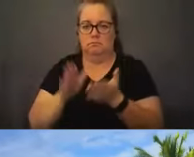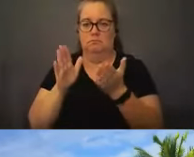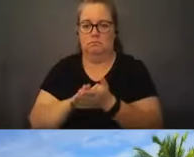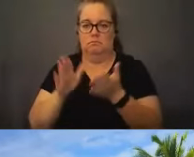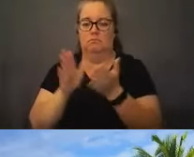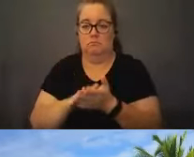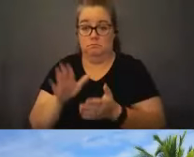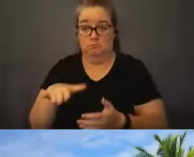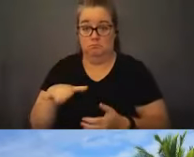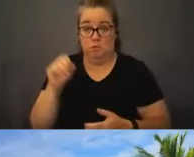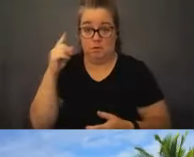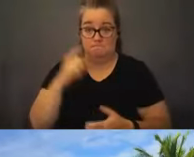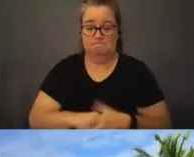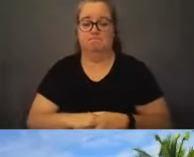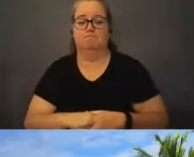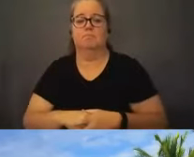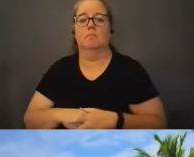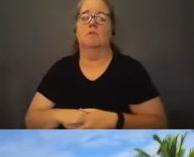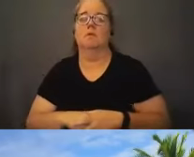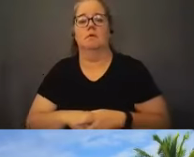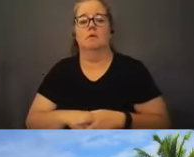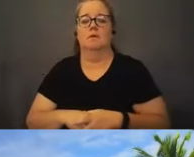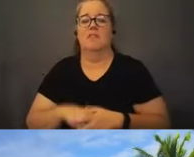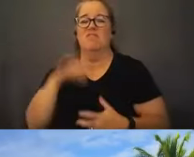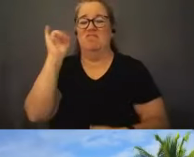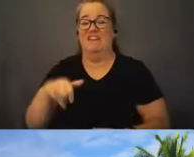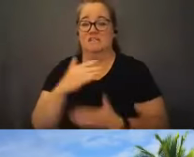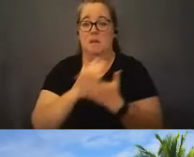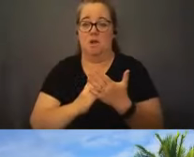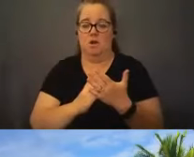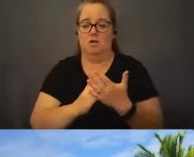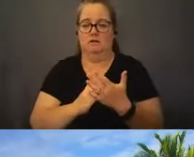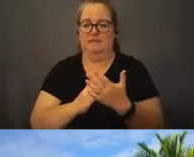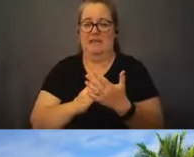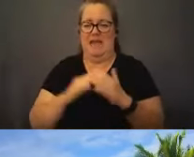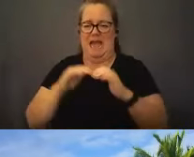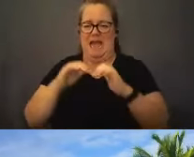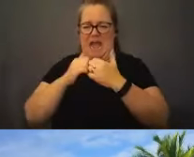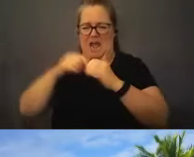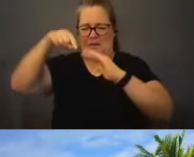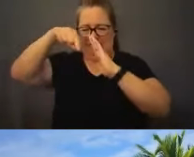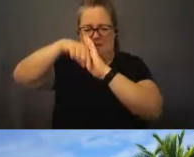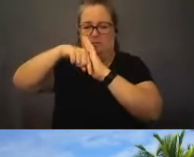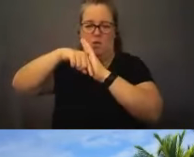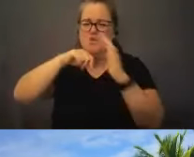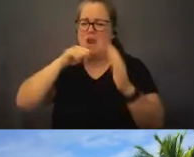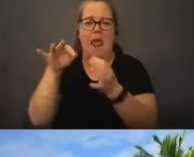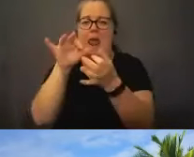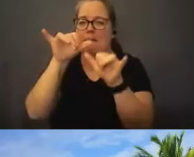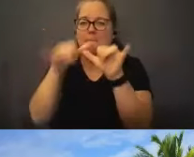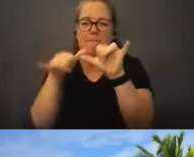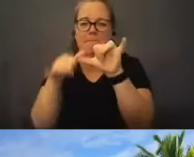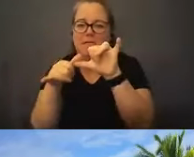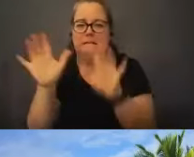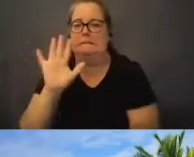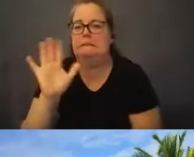Okay. This part on the depth, we don't get out a ruler. This is saying if I'm